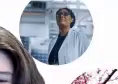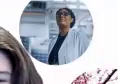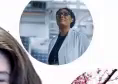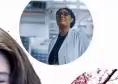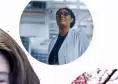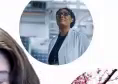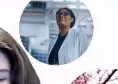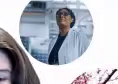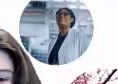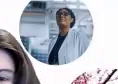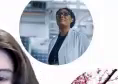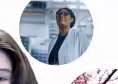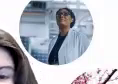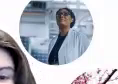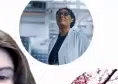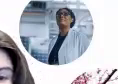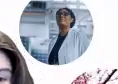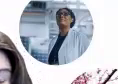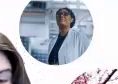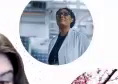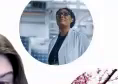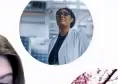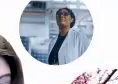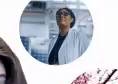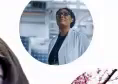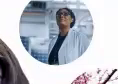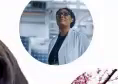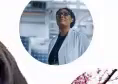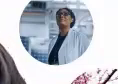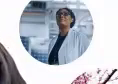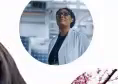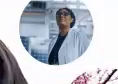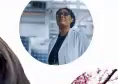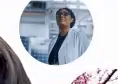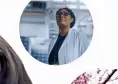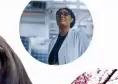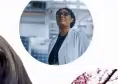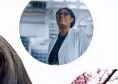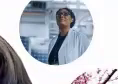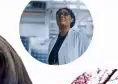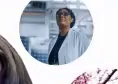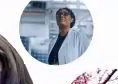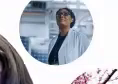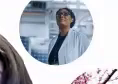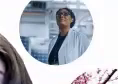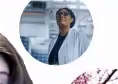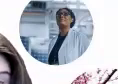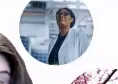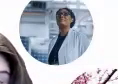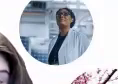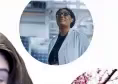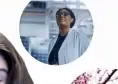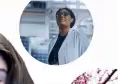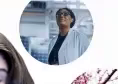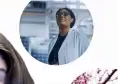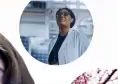I will be introducing shortly. We welcome you to download the report if you haven't yet done so. And we also have